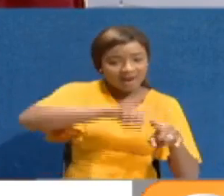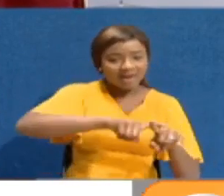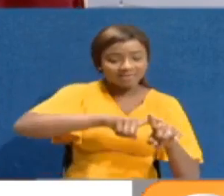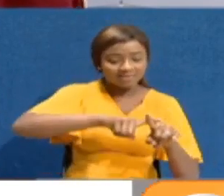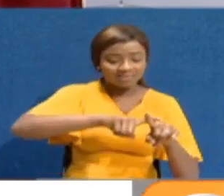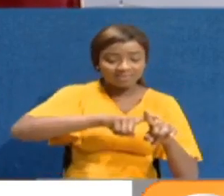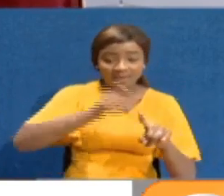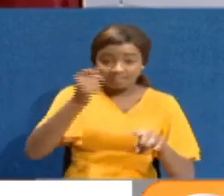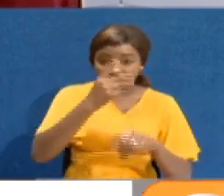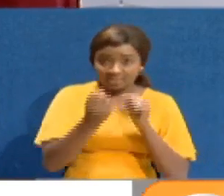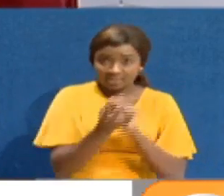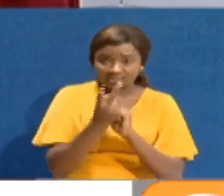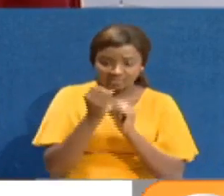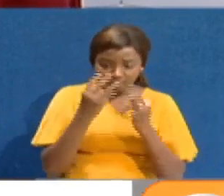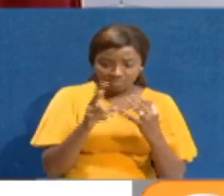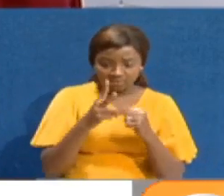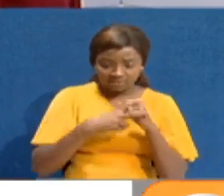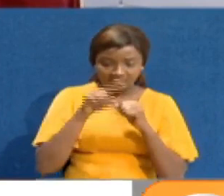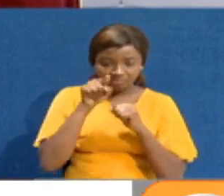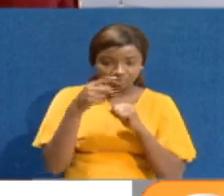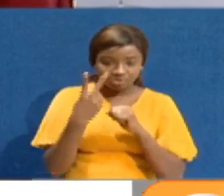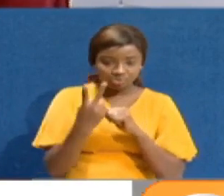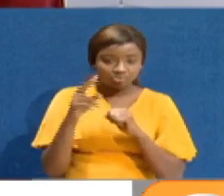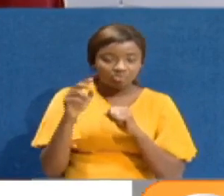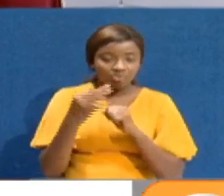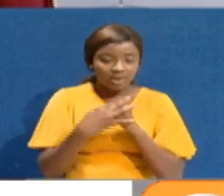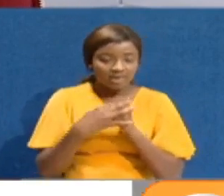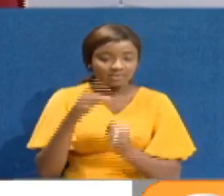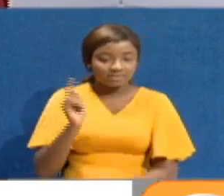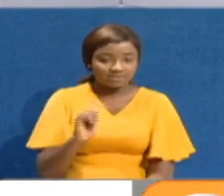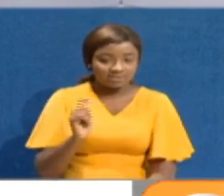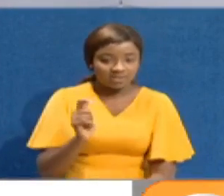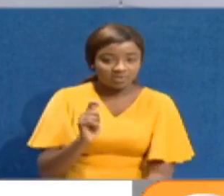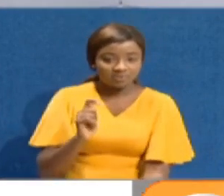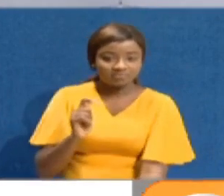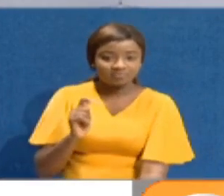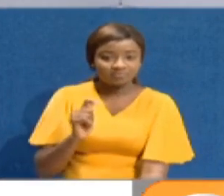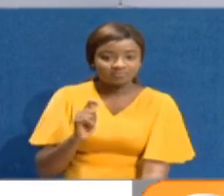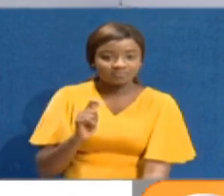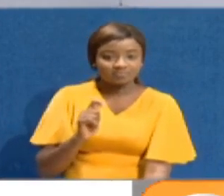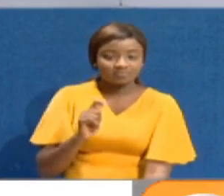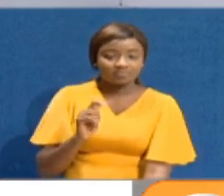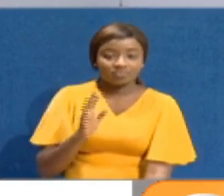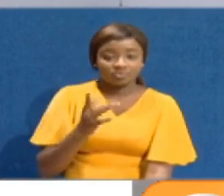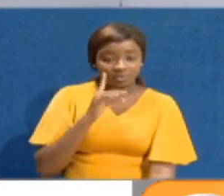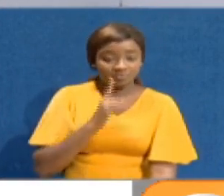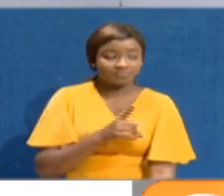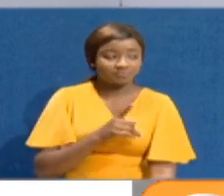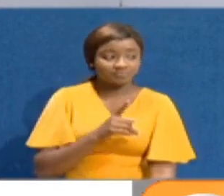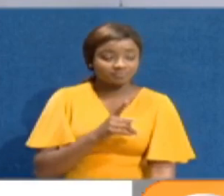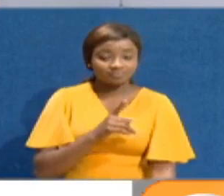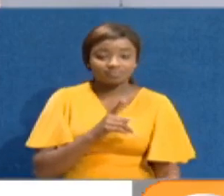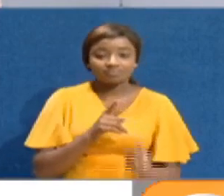of December 2020 stands at 7.28 trillion shillings. Now, here is where you hear all of the comparisons between